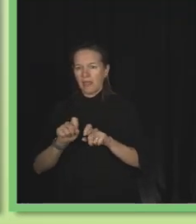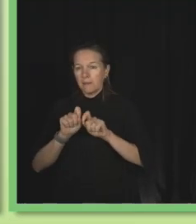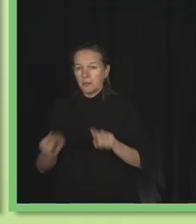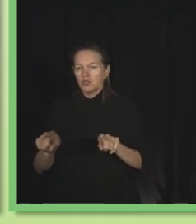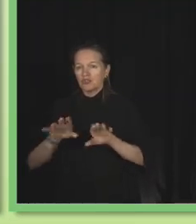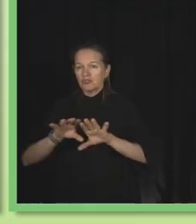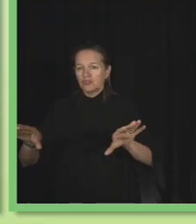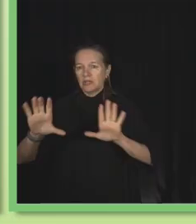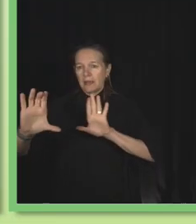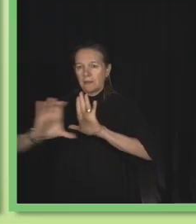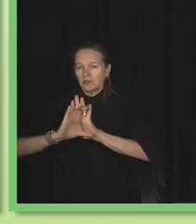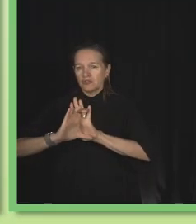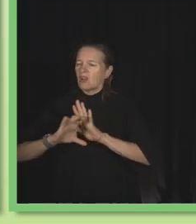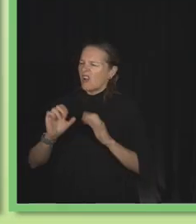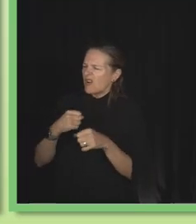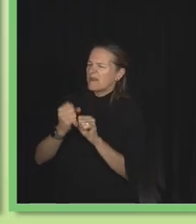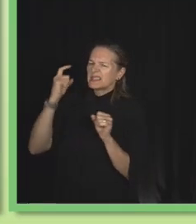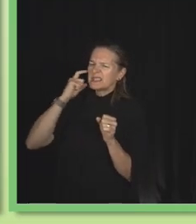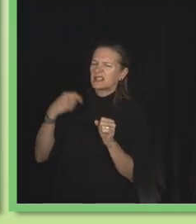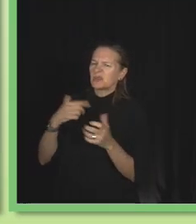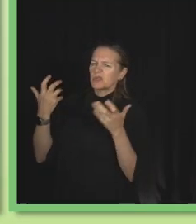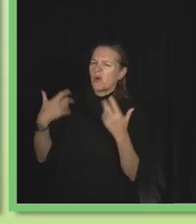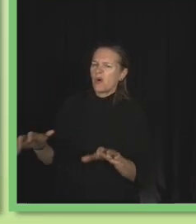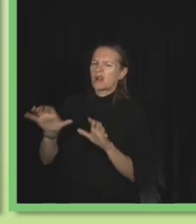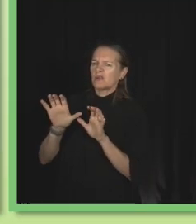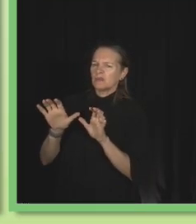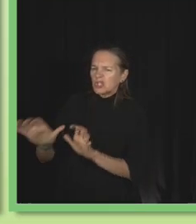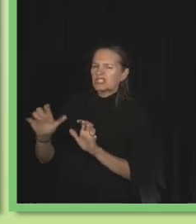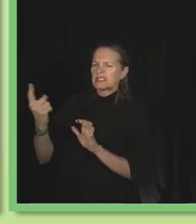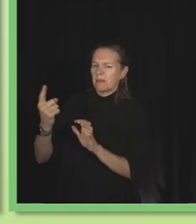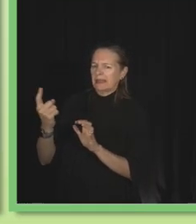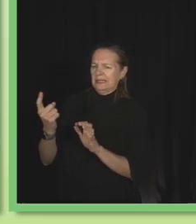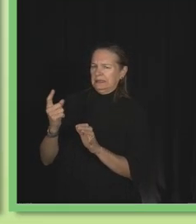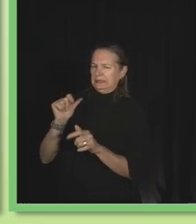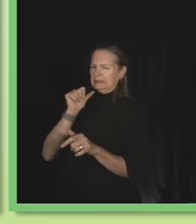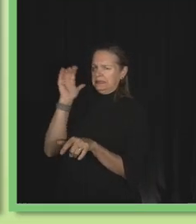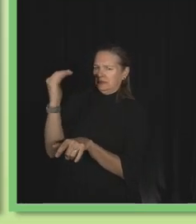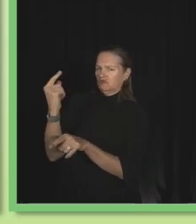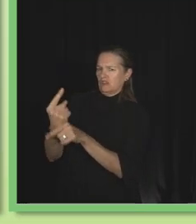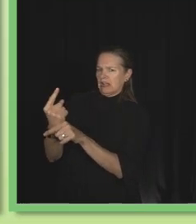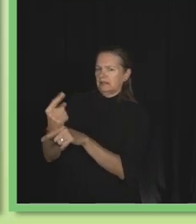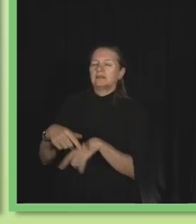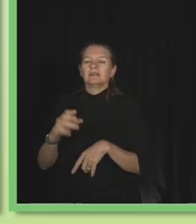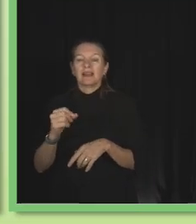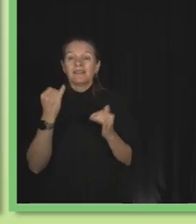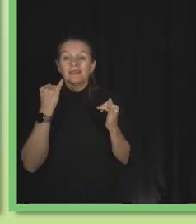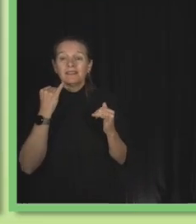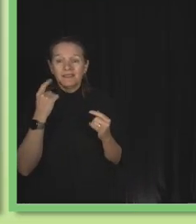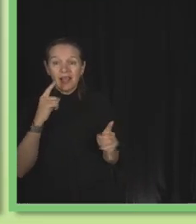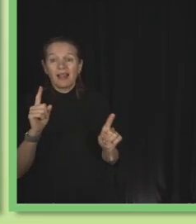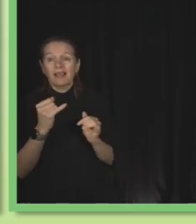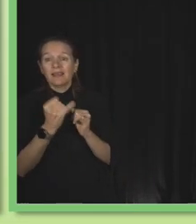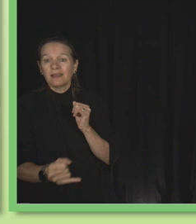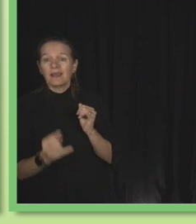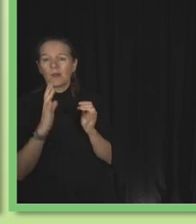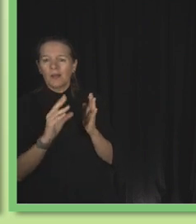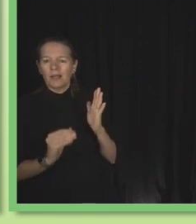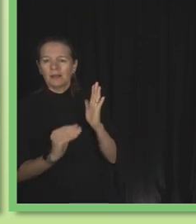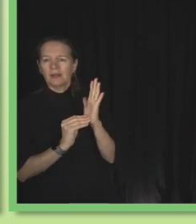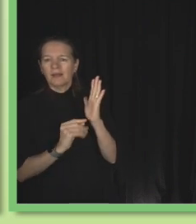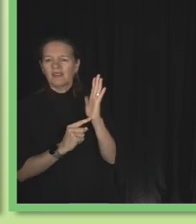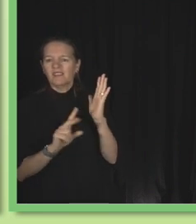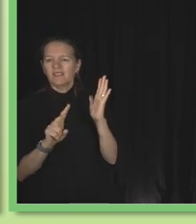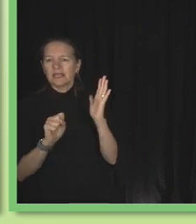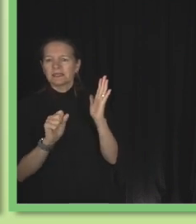new app image. Makes sense. We don't want to push things that don't smell right. Right. Finally, let's attach assigned policy results and a VSA